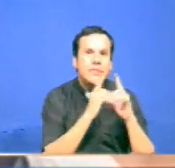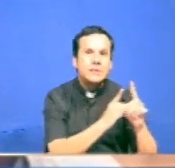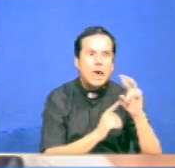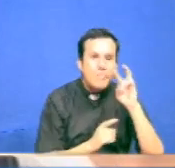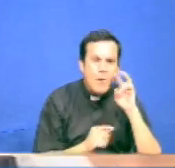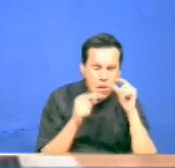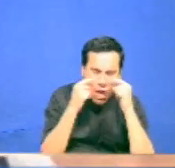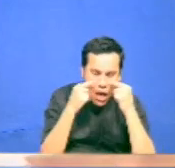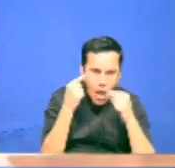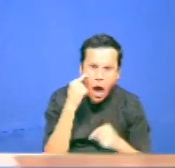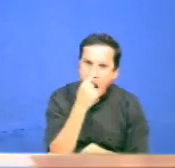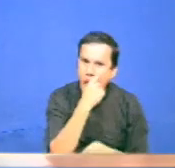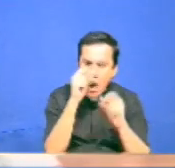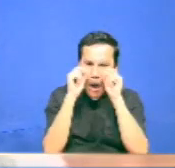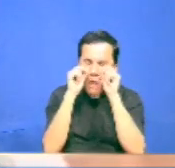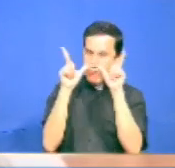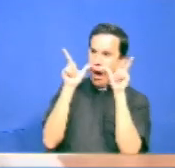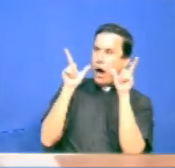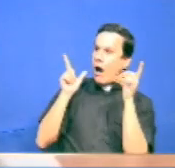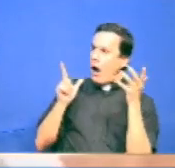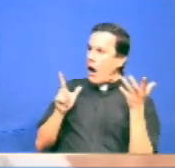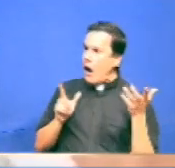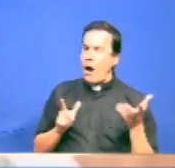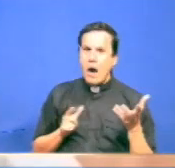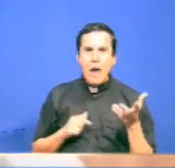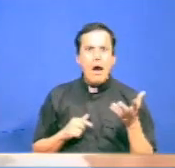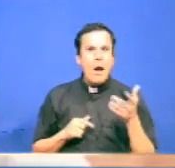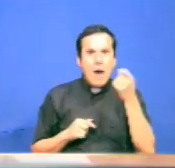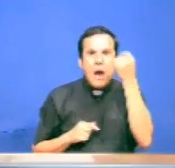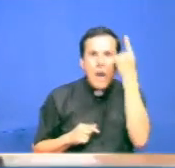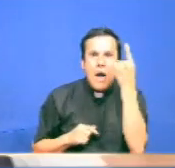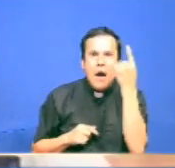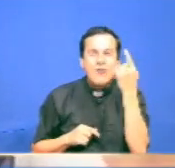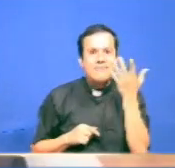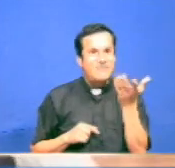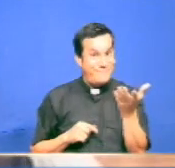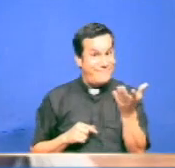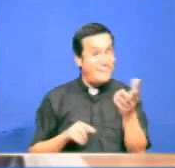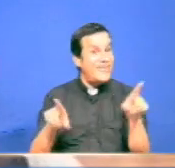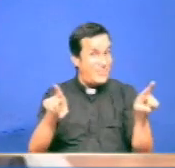And I believe this is where we are now. We need our eyes to be opened